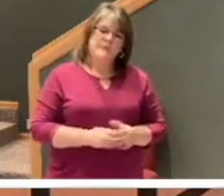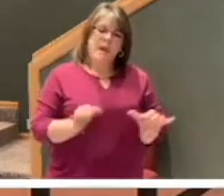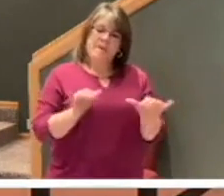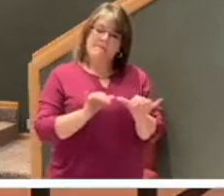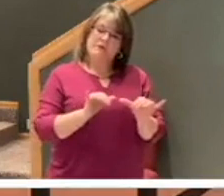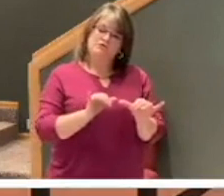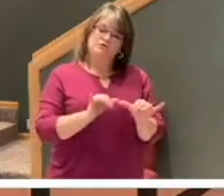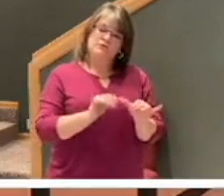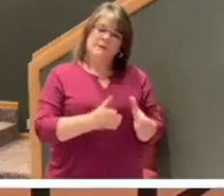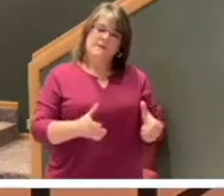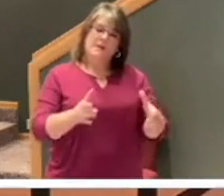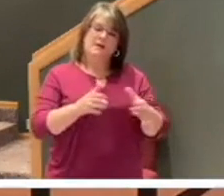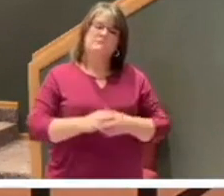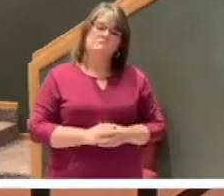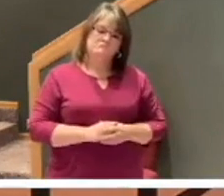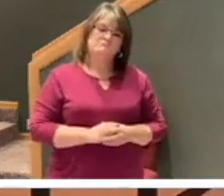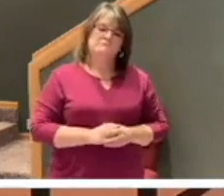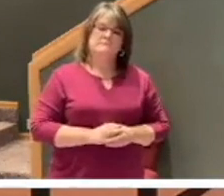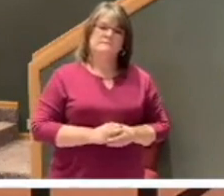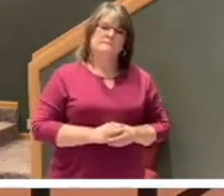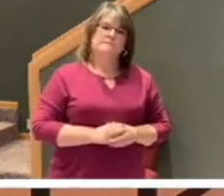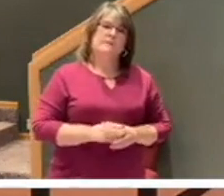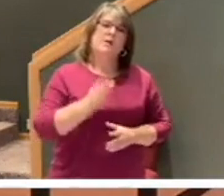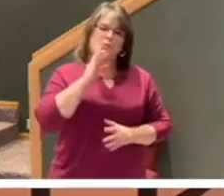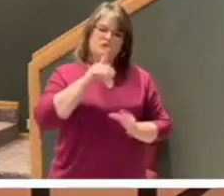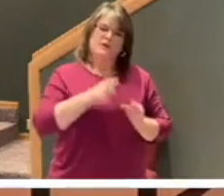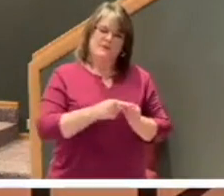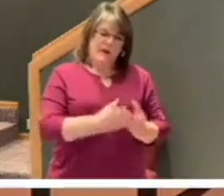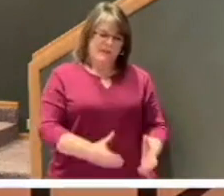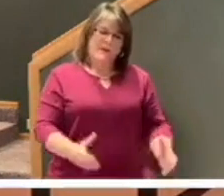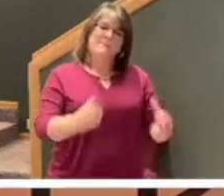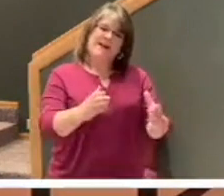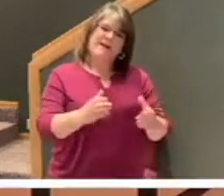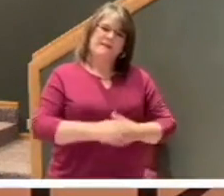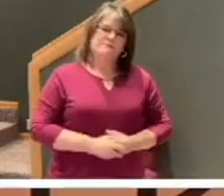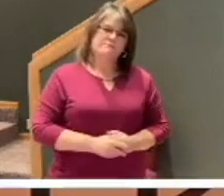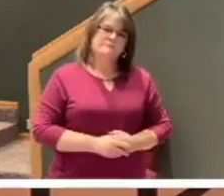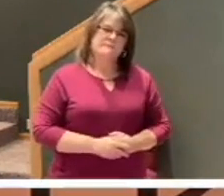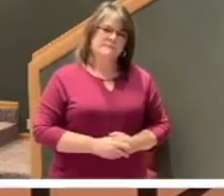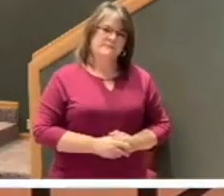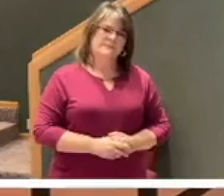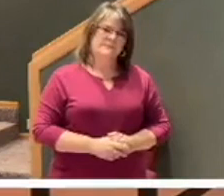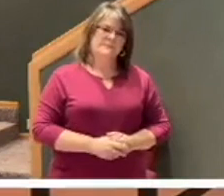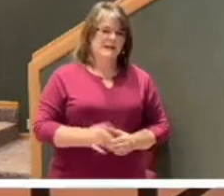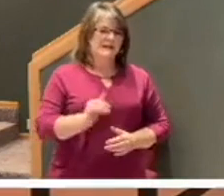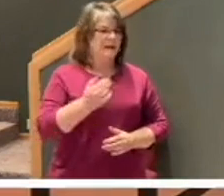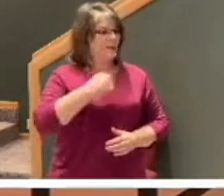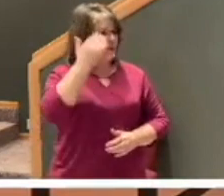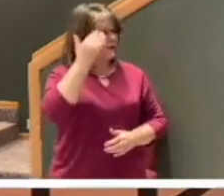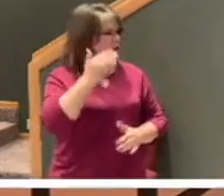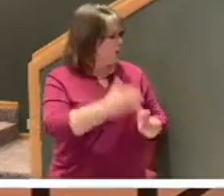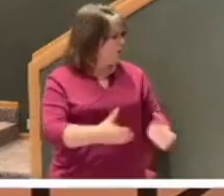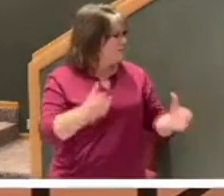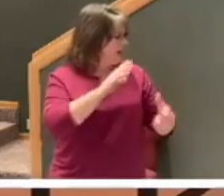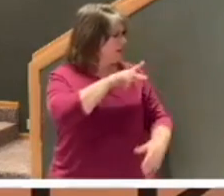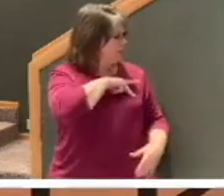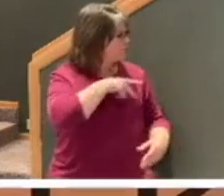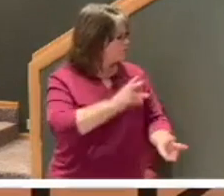measuring the bucket. We talk about the bucket like we know it